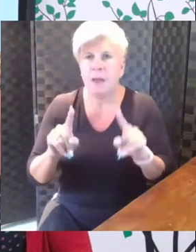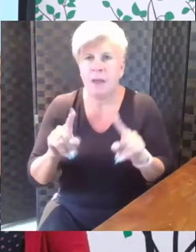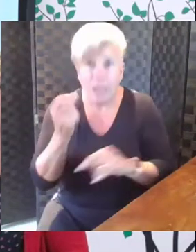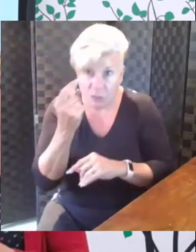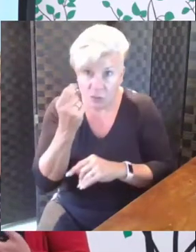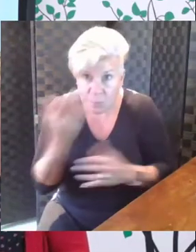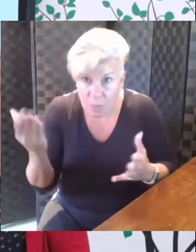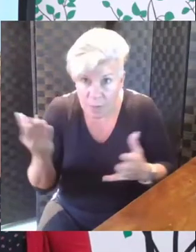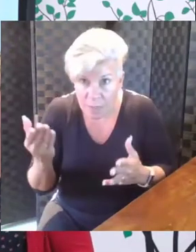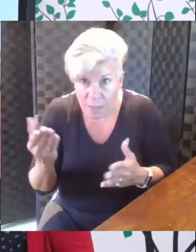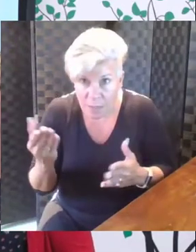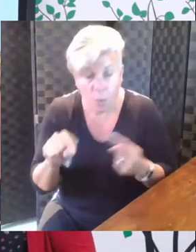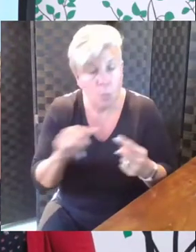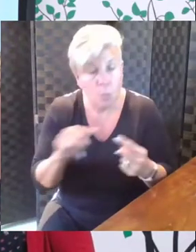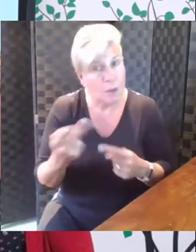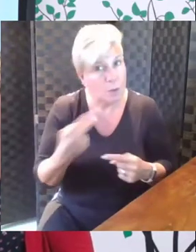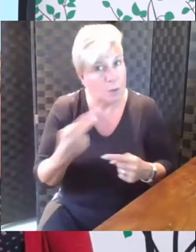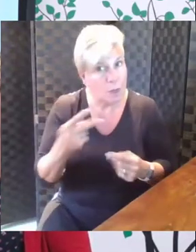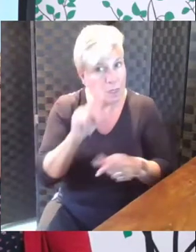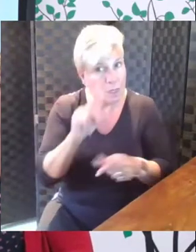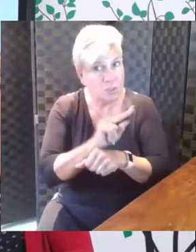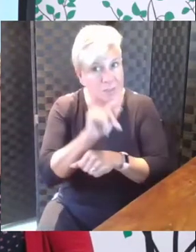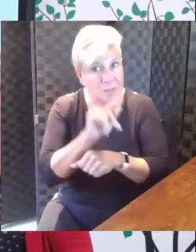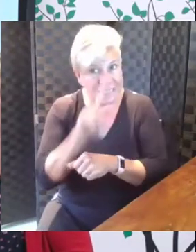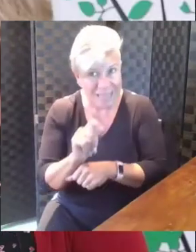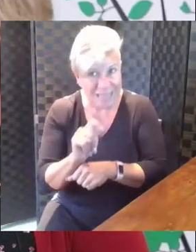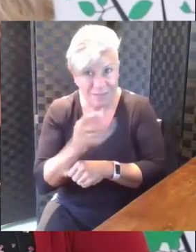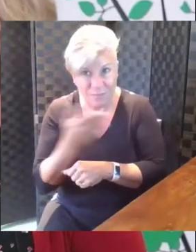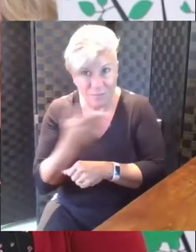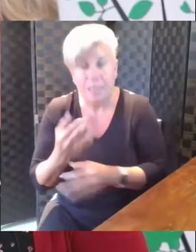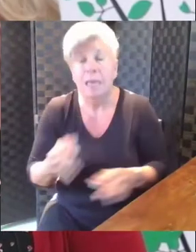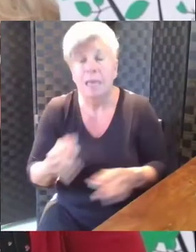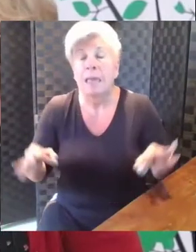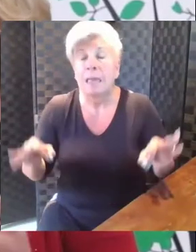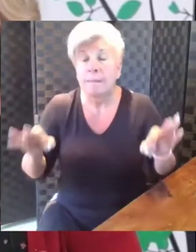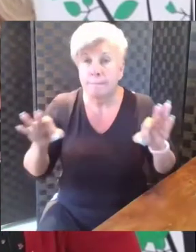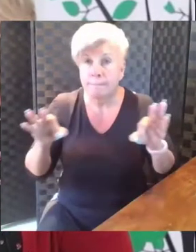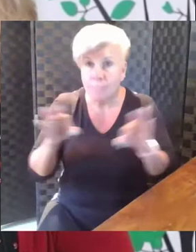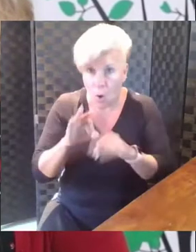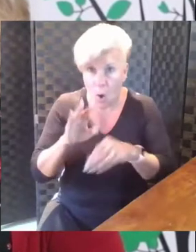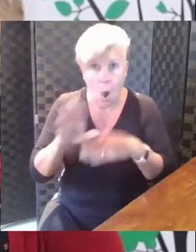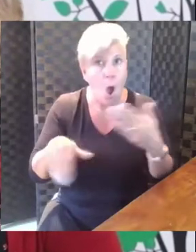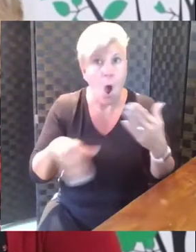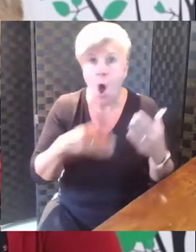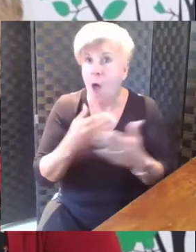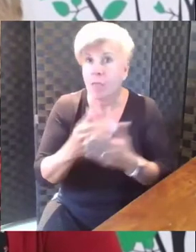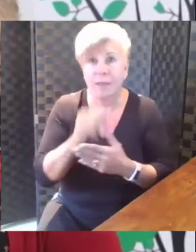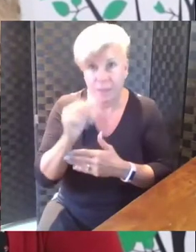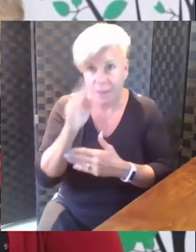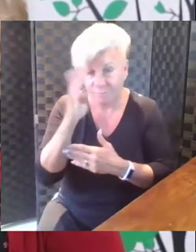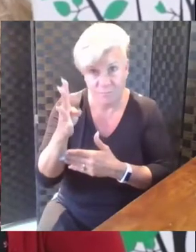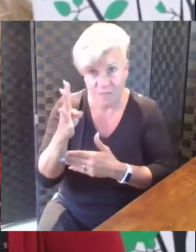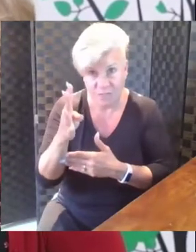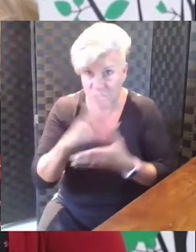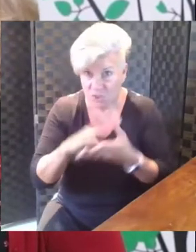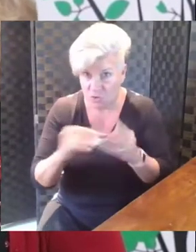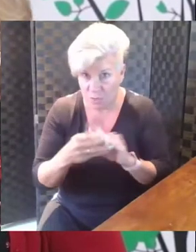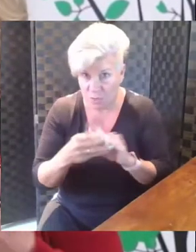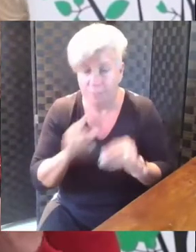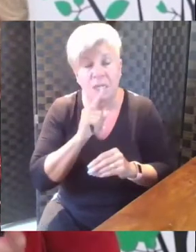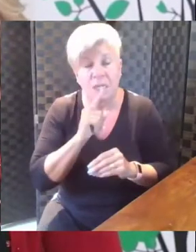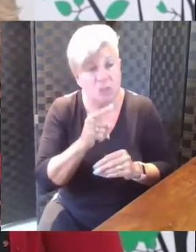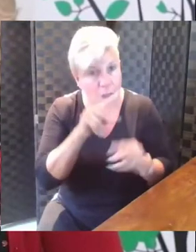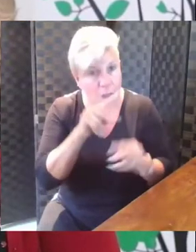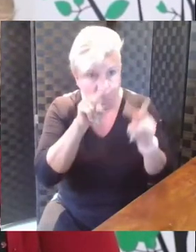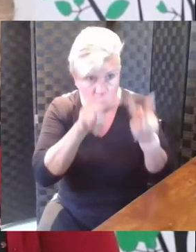to understand is when we use text features, they are very important in all of our nonfiction text. We want to make sure